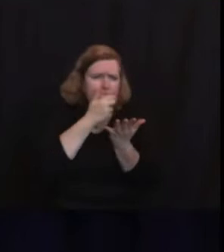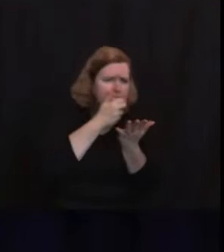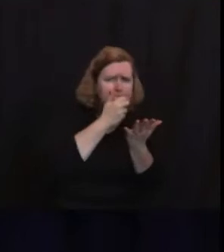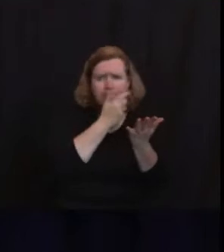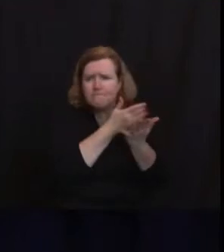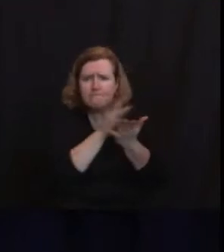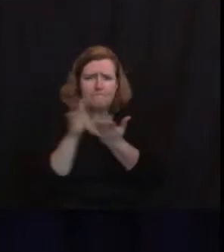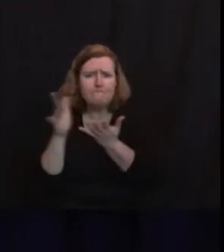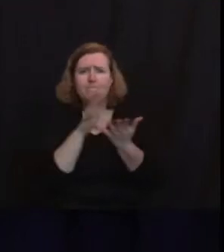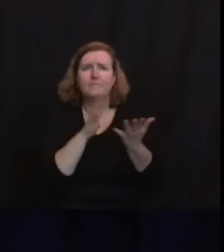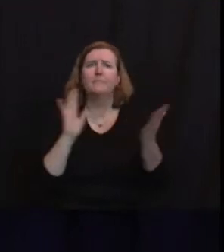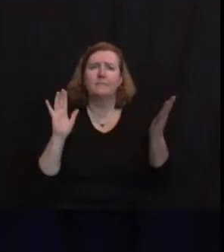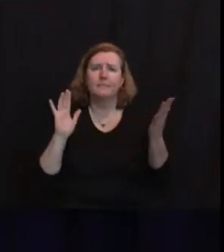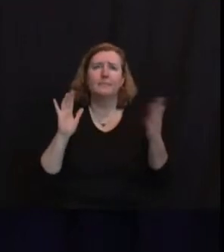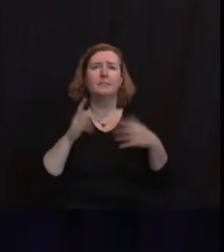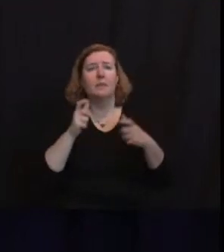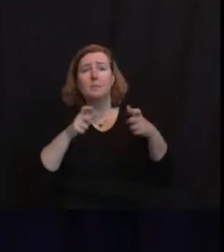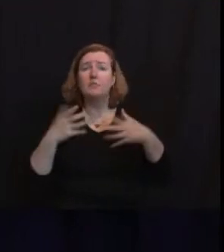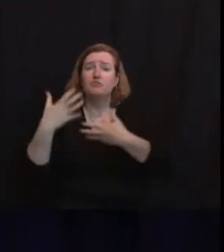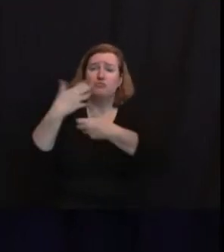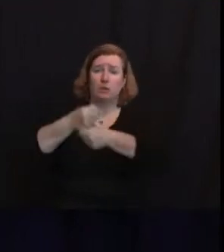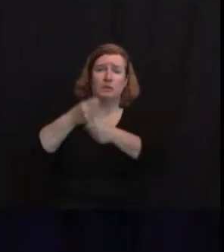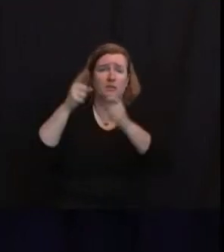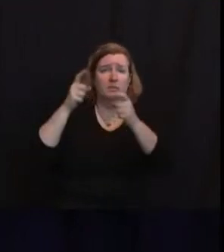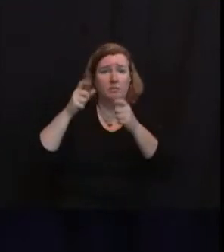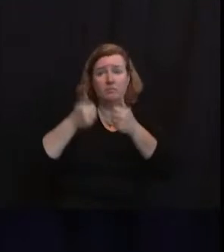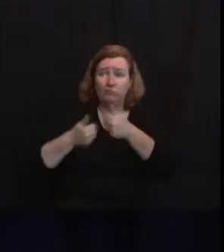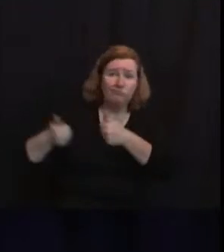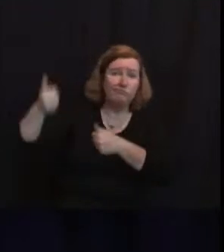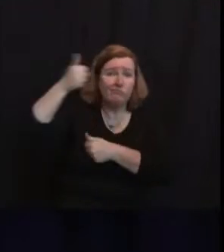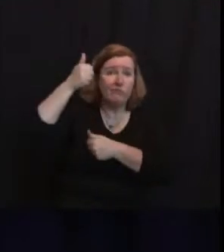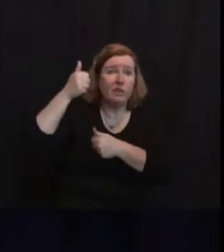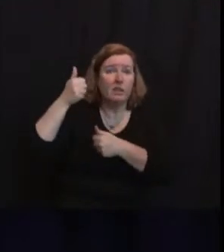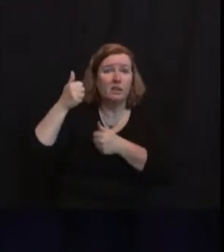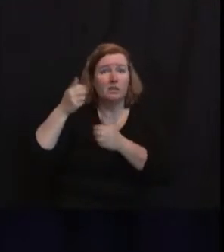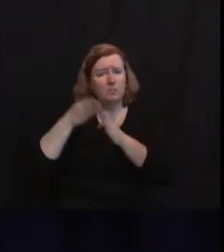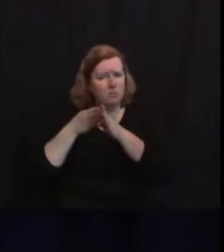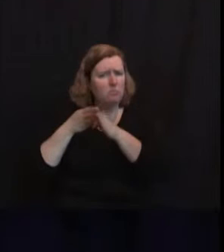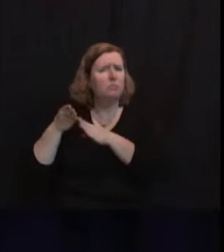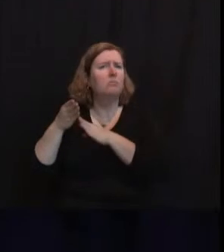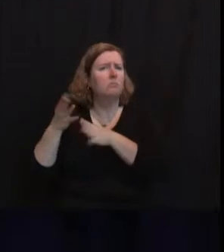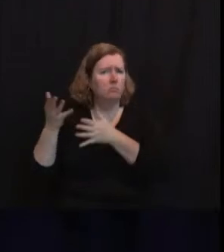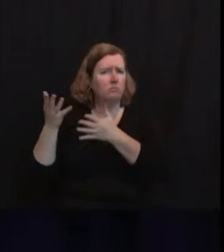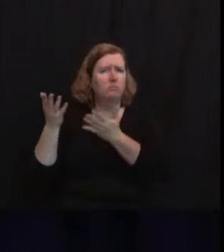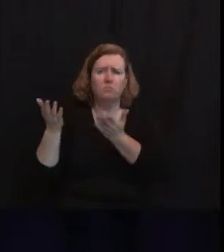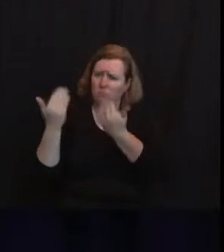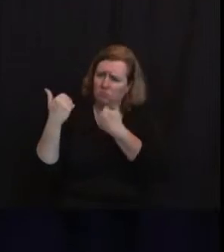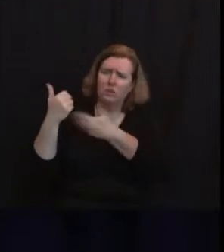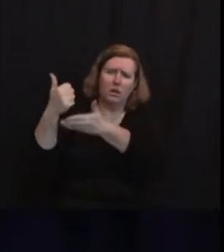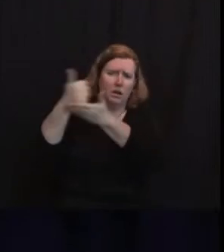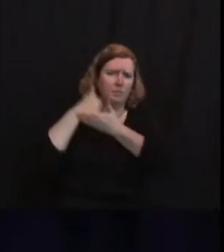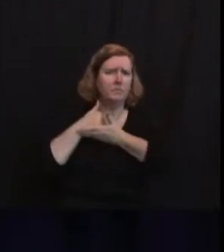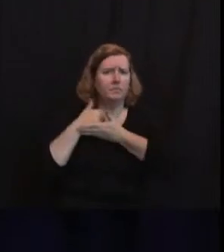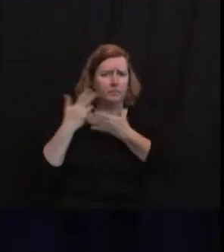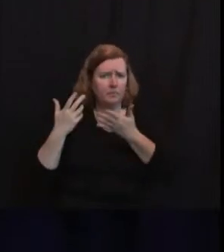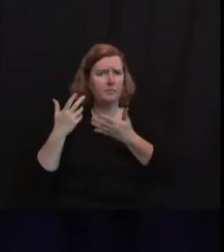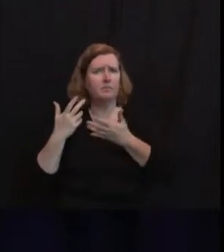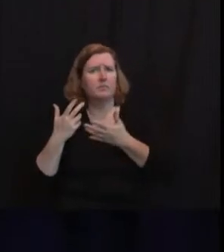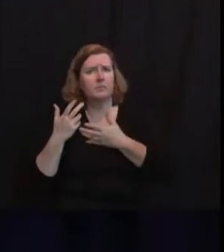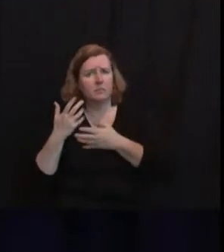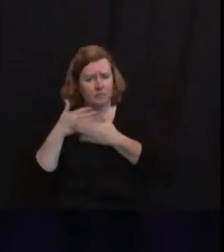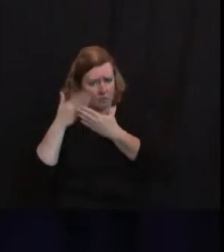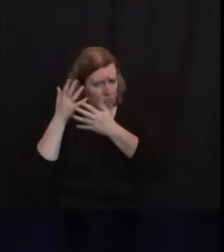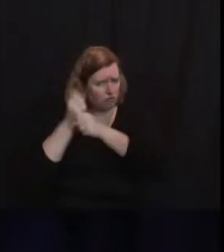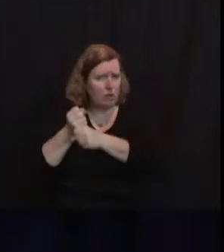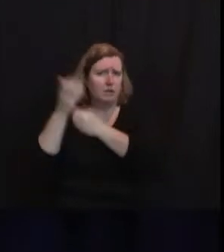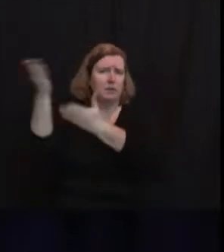trusted community officials and professionals to help. So, for example, Dr. Thomas